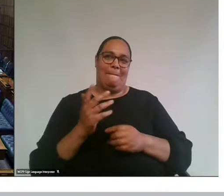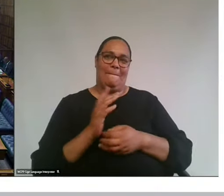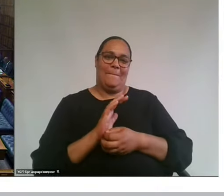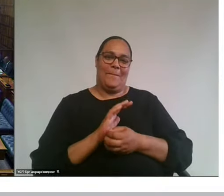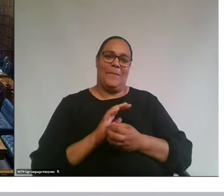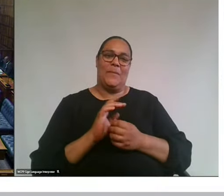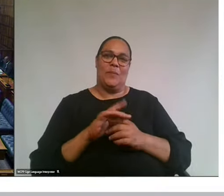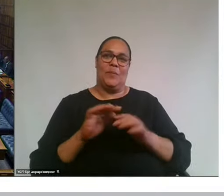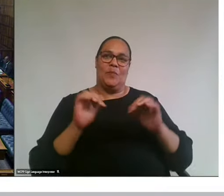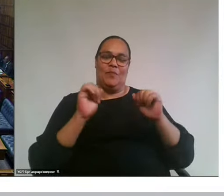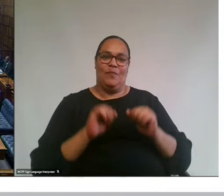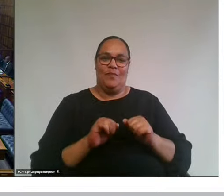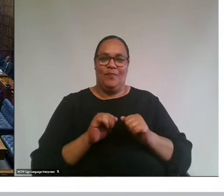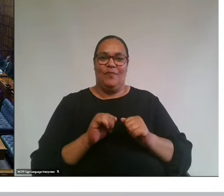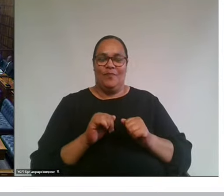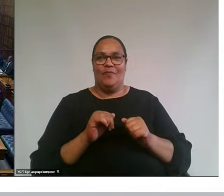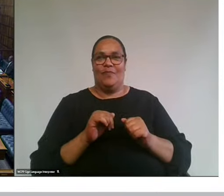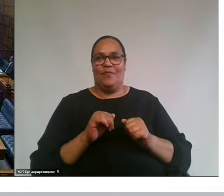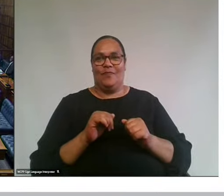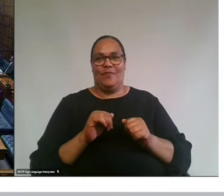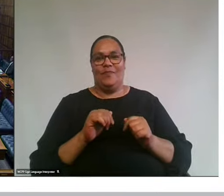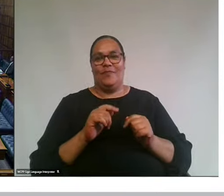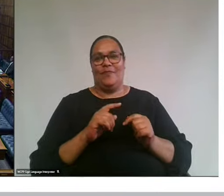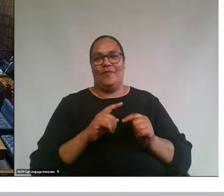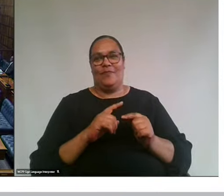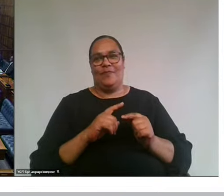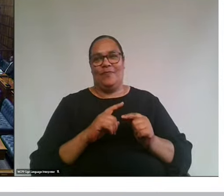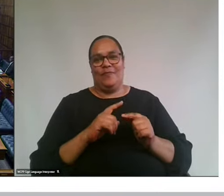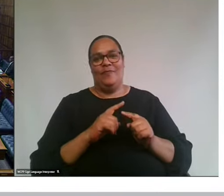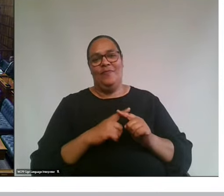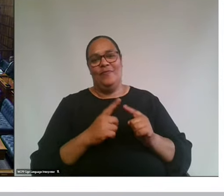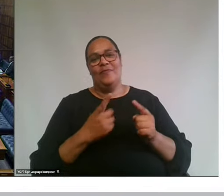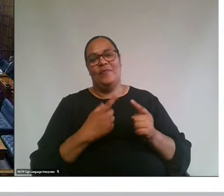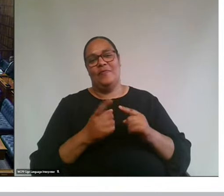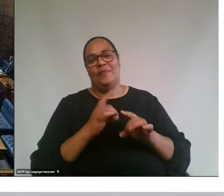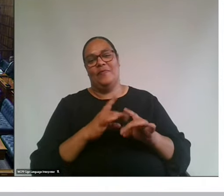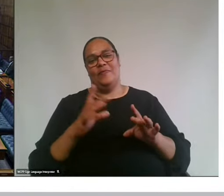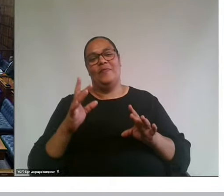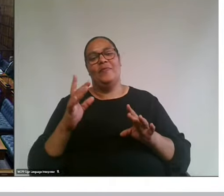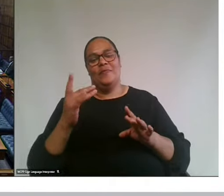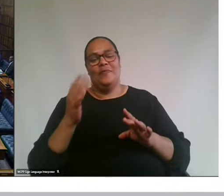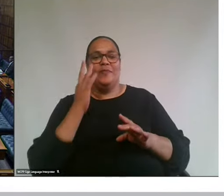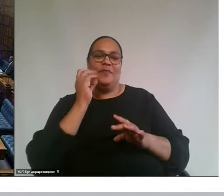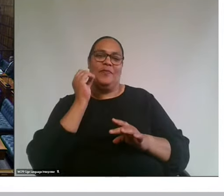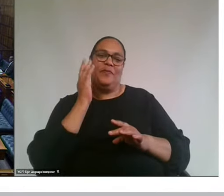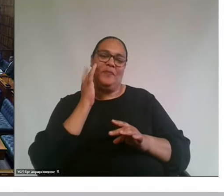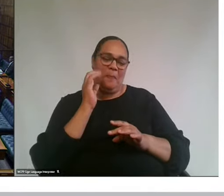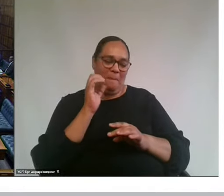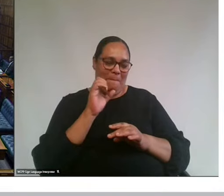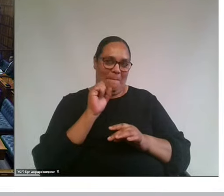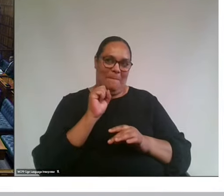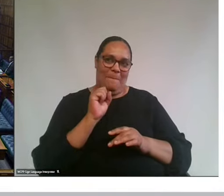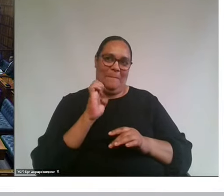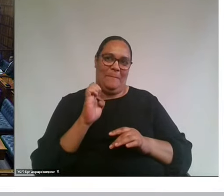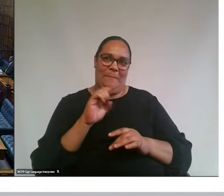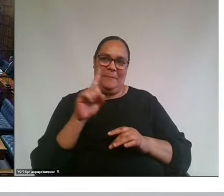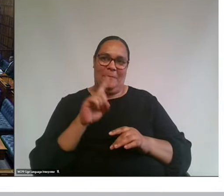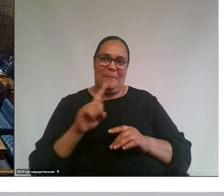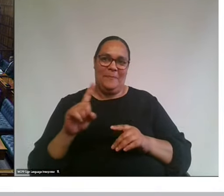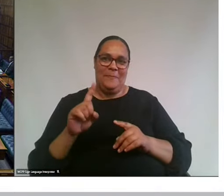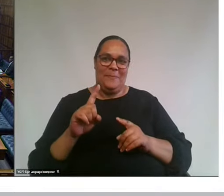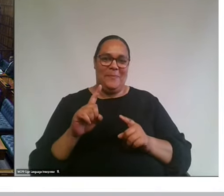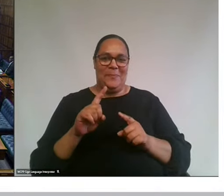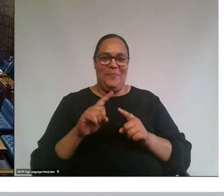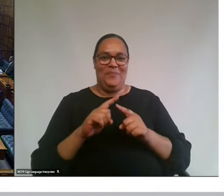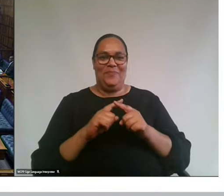an agreement that we had made some years back actually when we started so uh when the sez uh was established we needed to